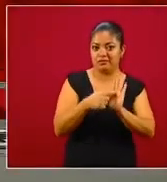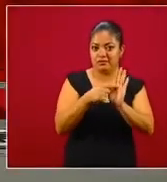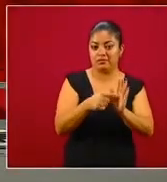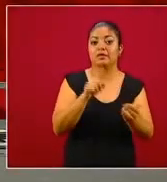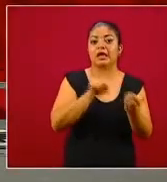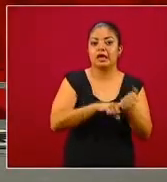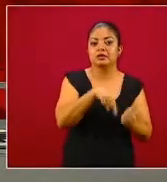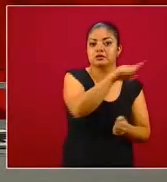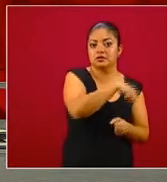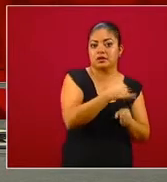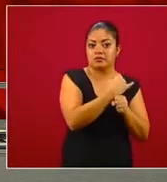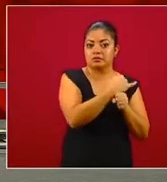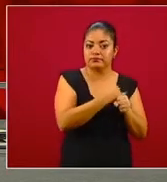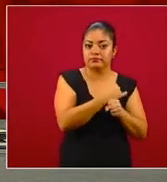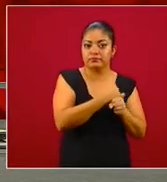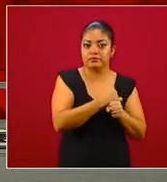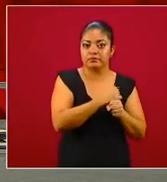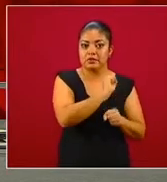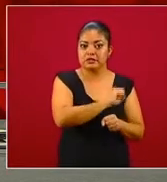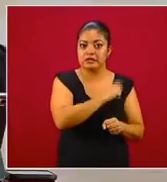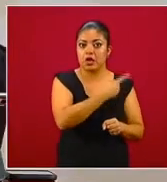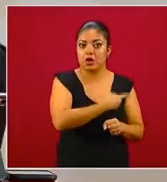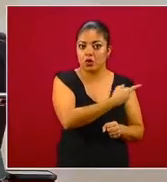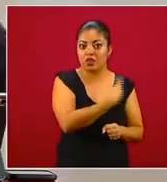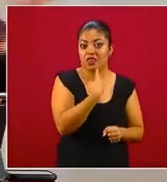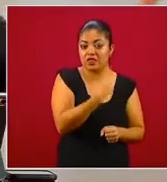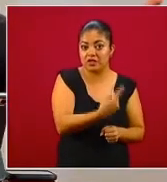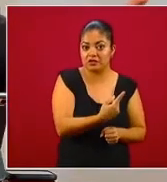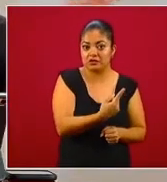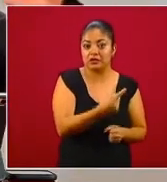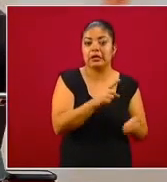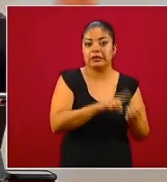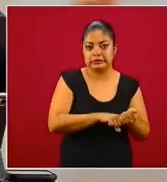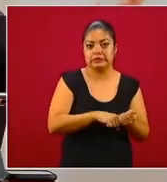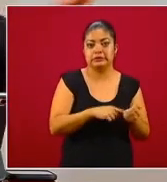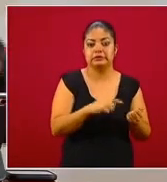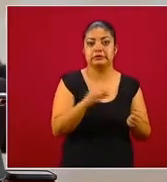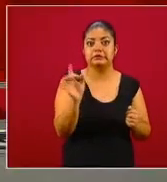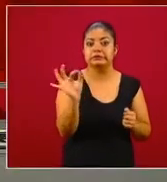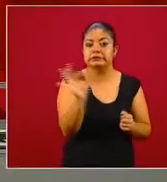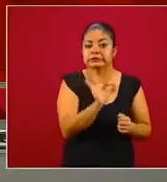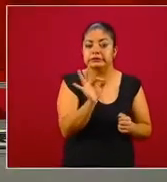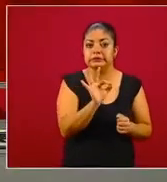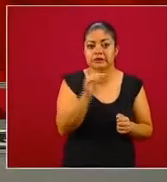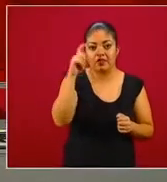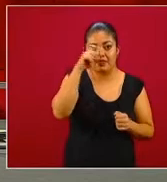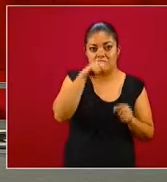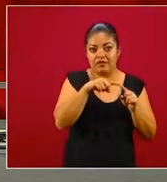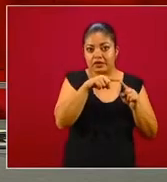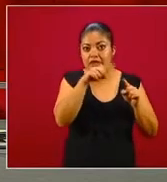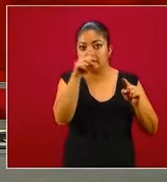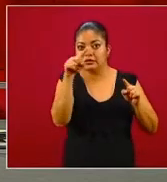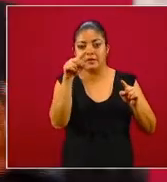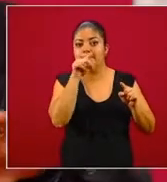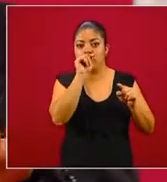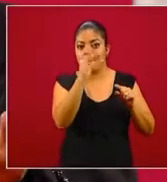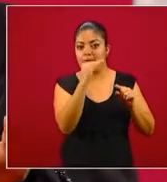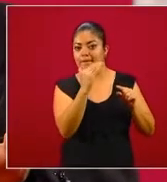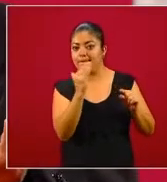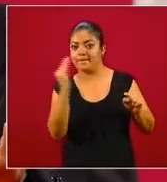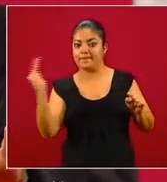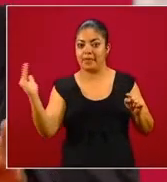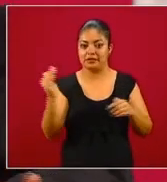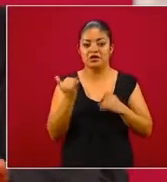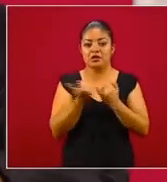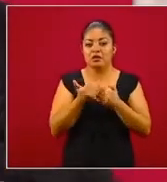teoría de la salud this pública indica, this que es public desplazar health también el momento theory tells punta. us that we Si lo need desplazamos por to más de push it